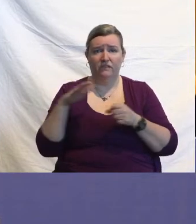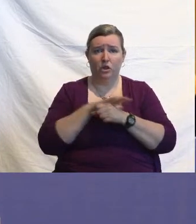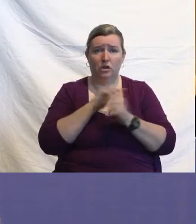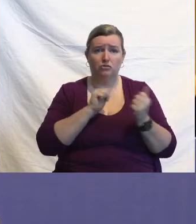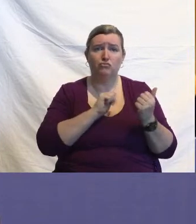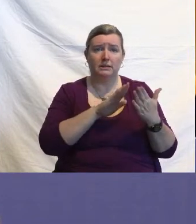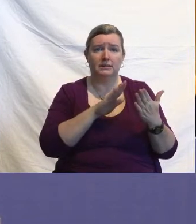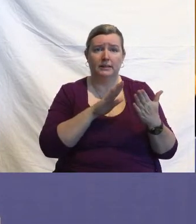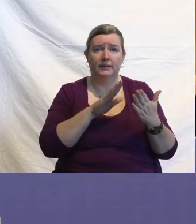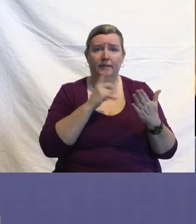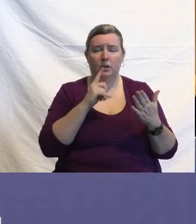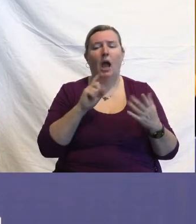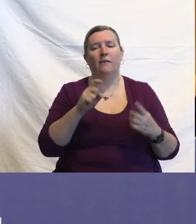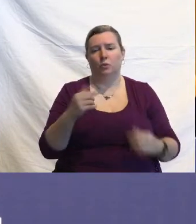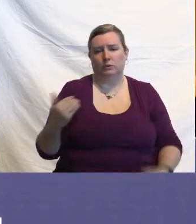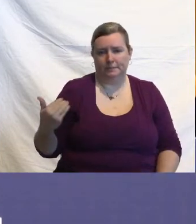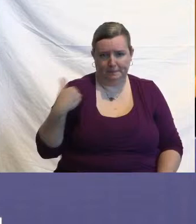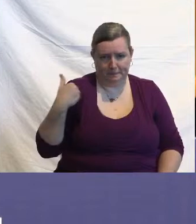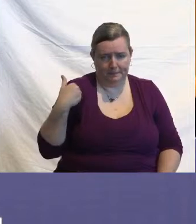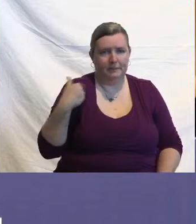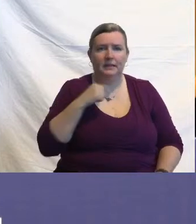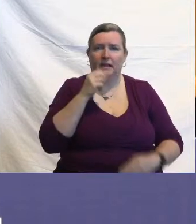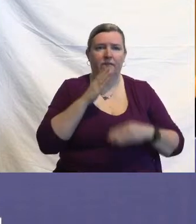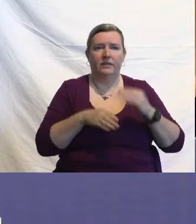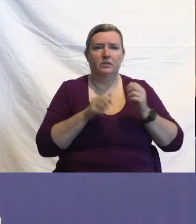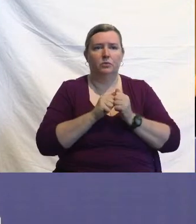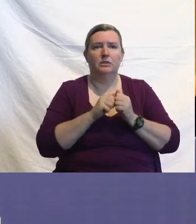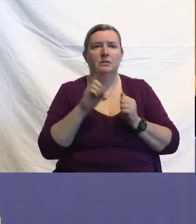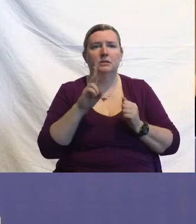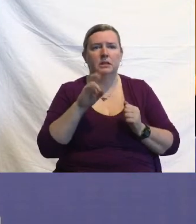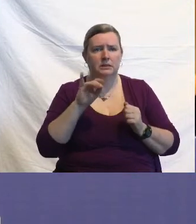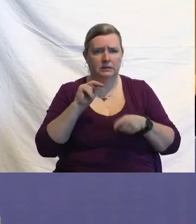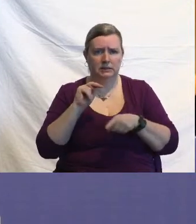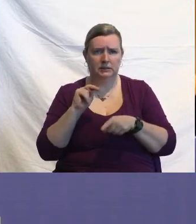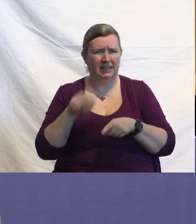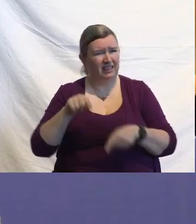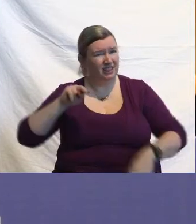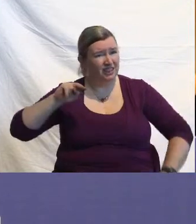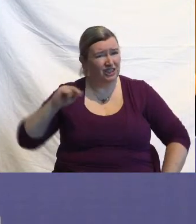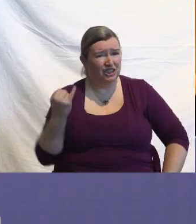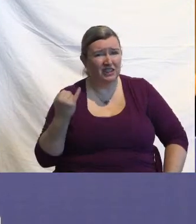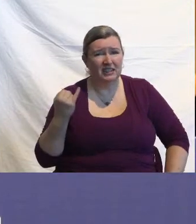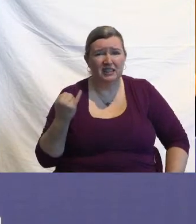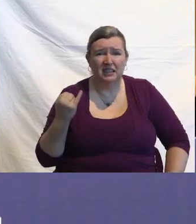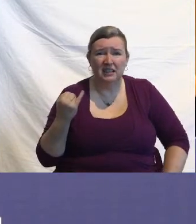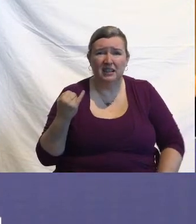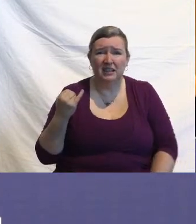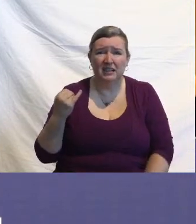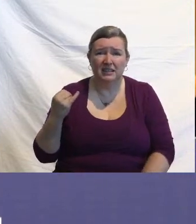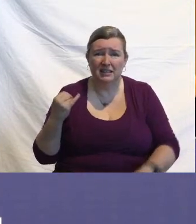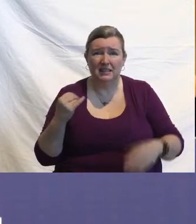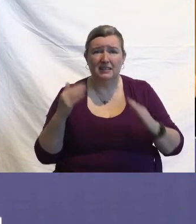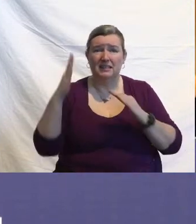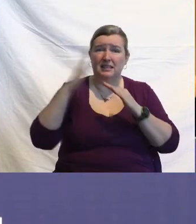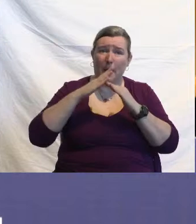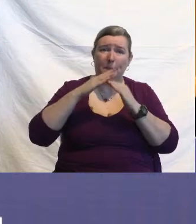didn't finish my thought with Dustin. We're the most diverse state in America. We should have a